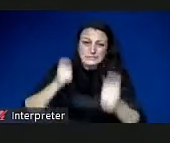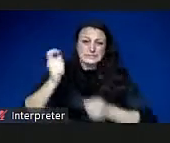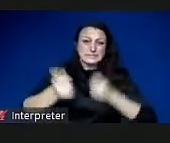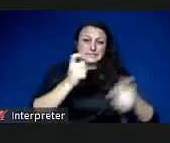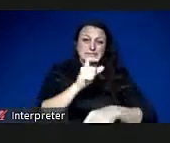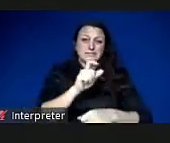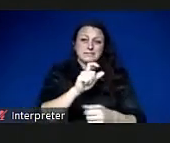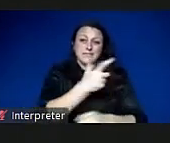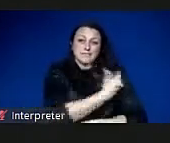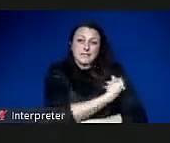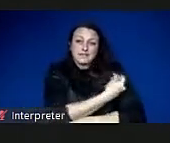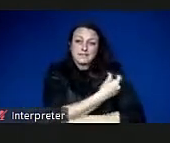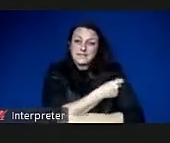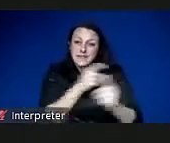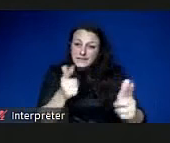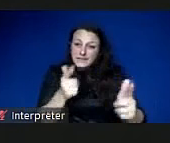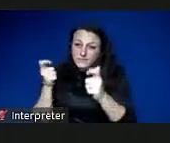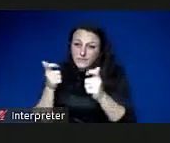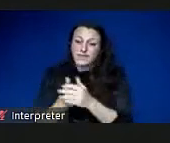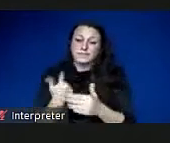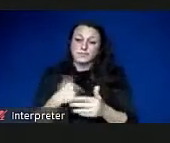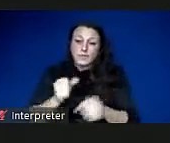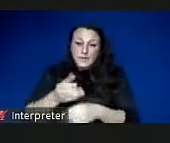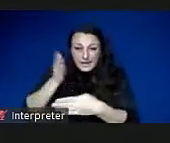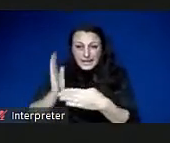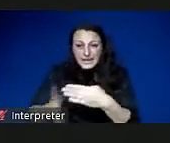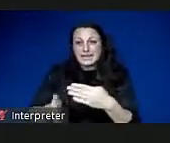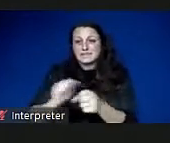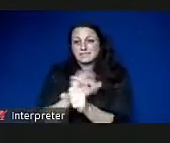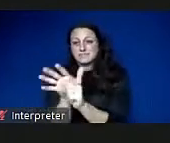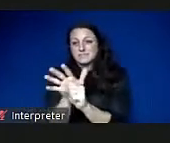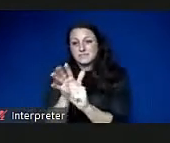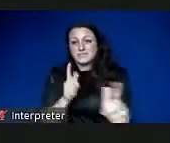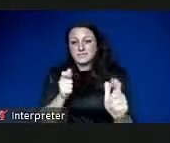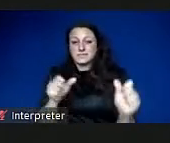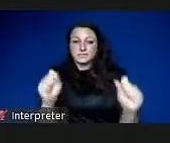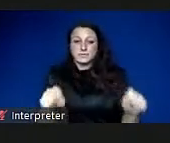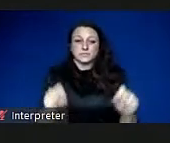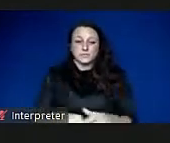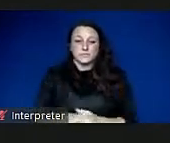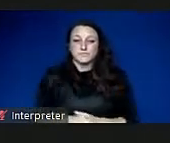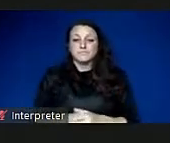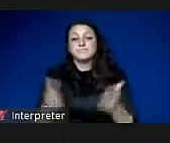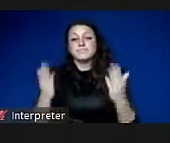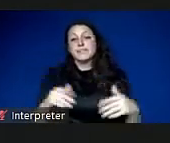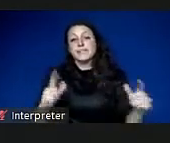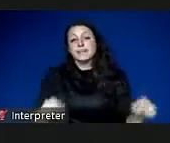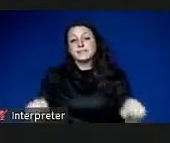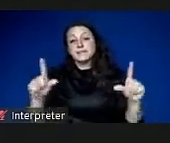as possible to end this crisis as quickly as possible. Next slide.